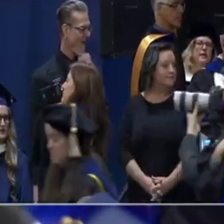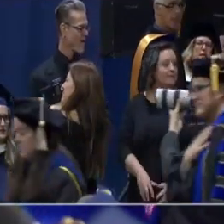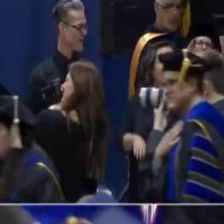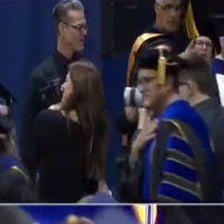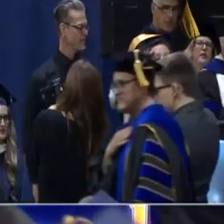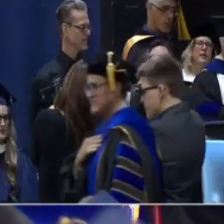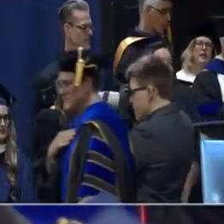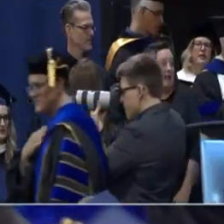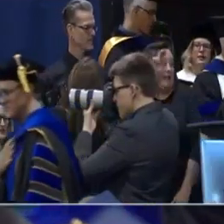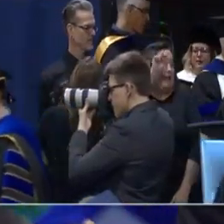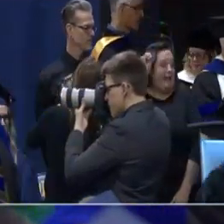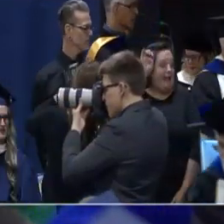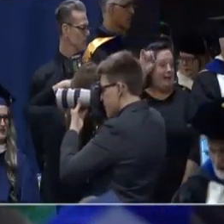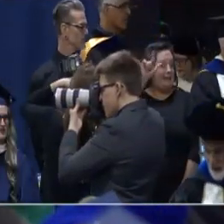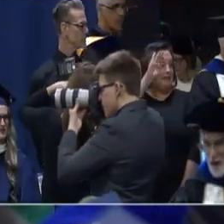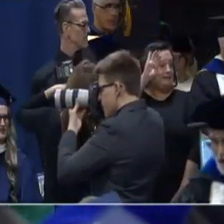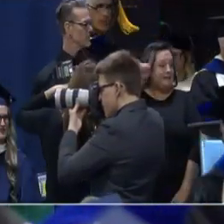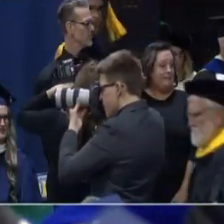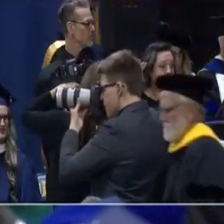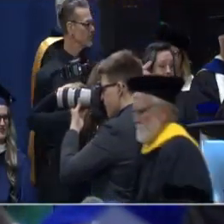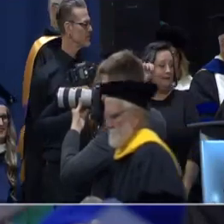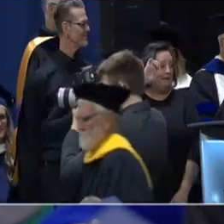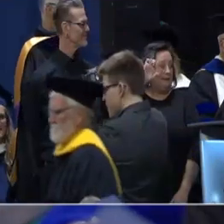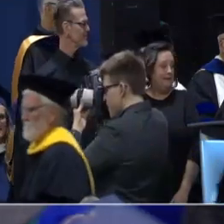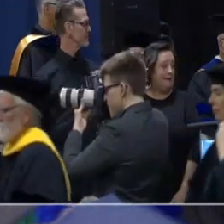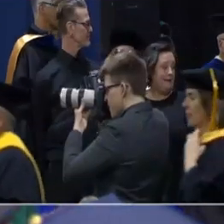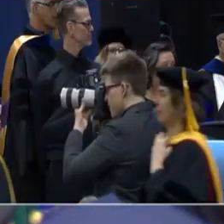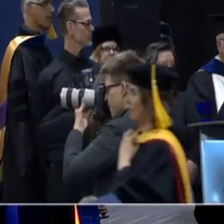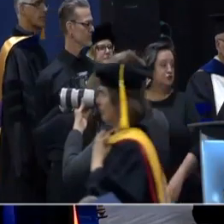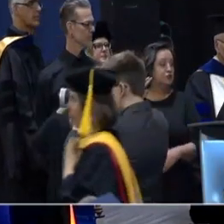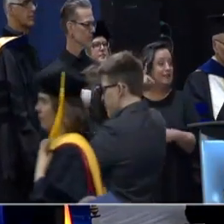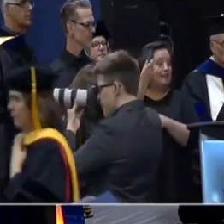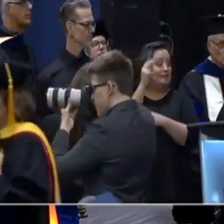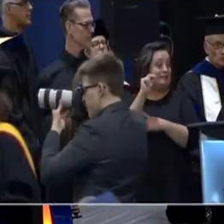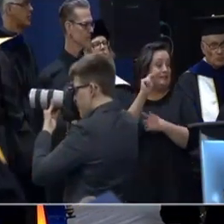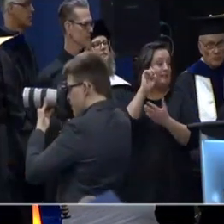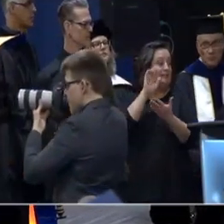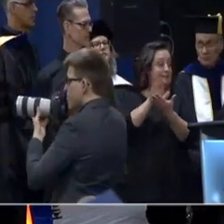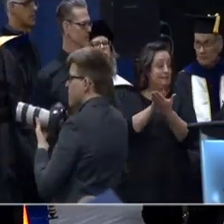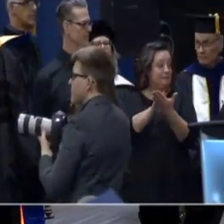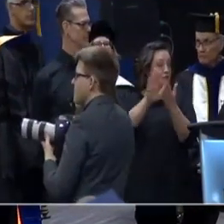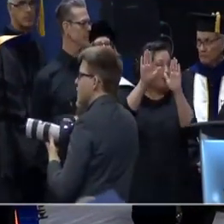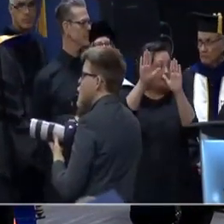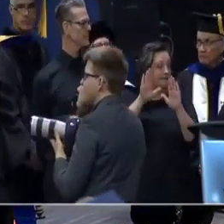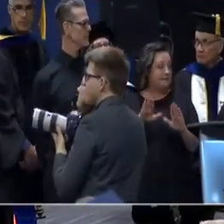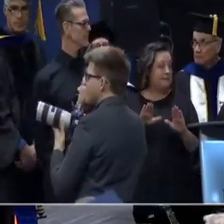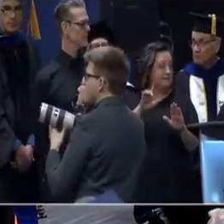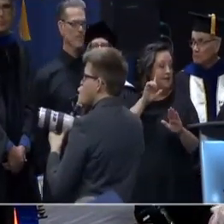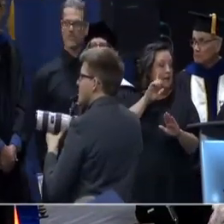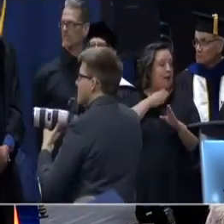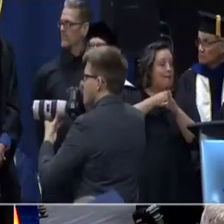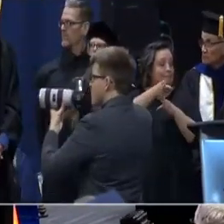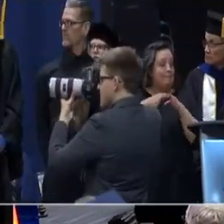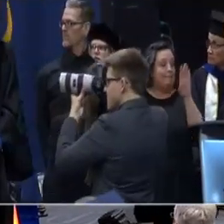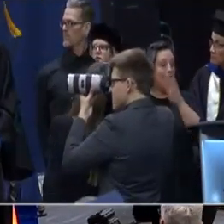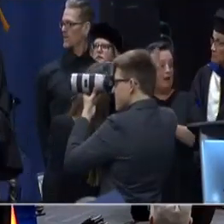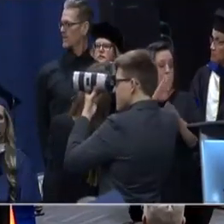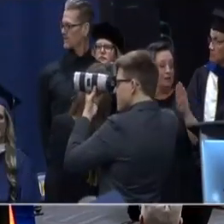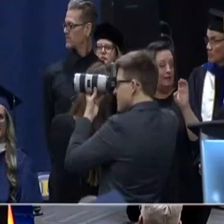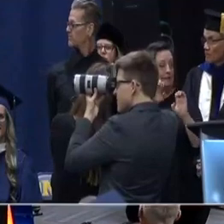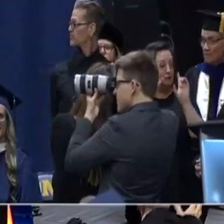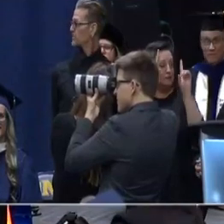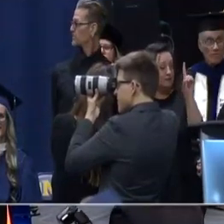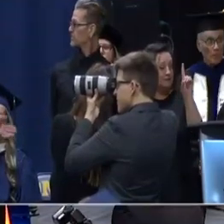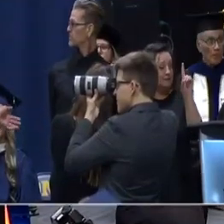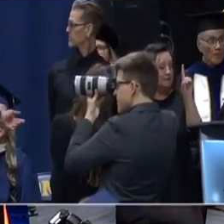Anne Elizabeth Nash, Dean Citation for Excellence. Anne Elizabeth Nash's major is Biological Education.